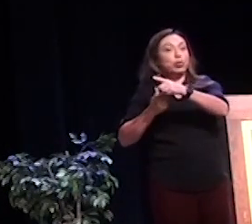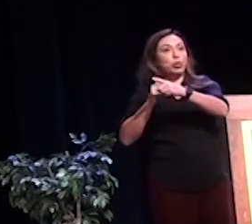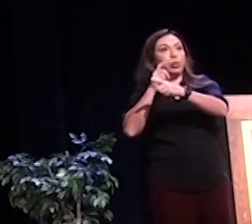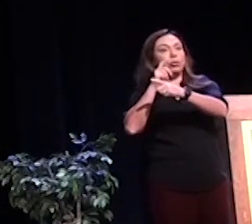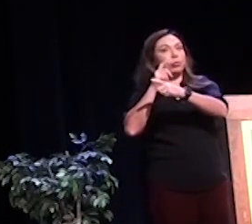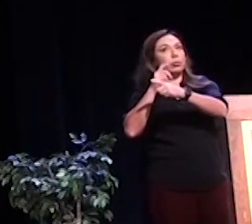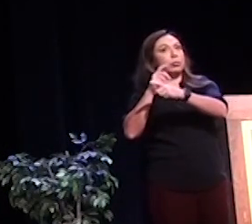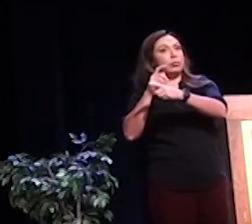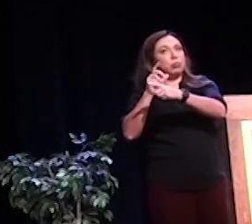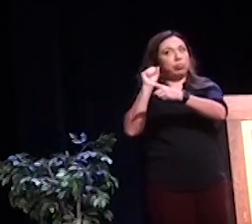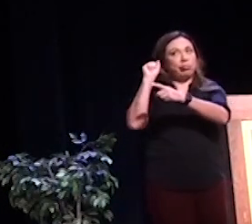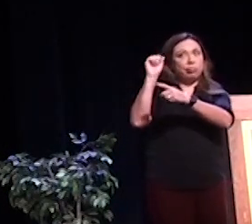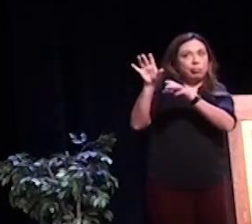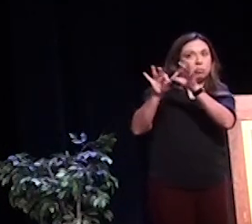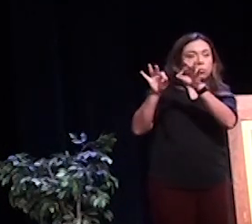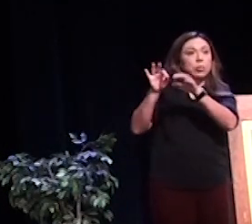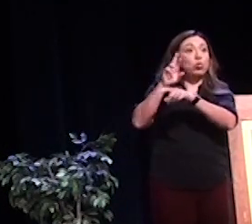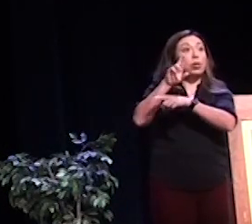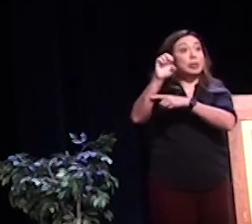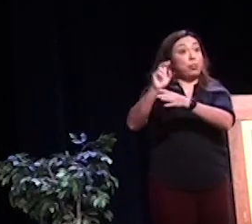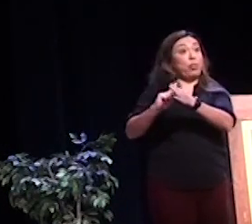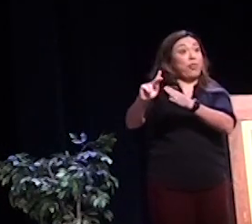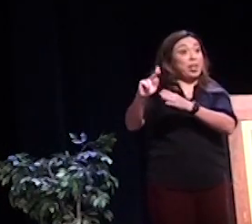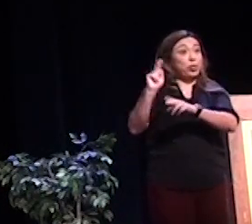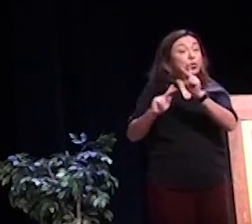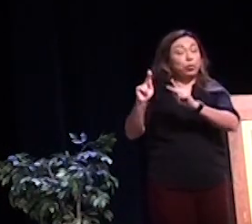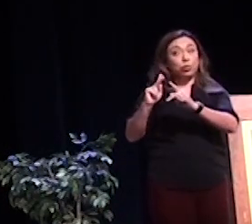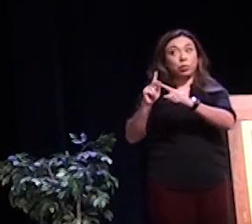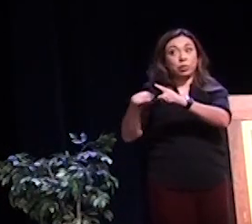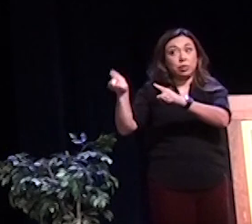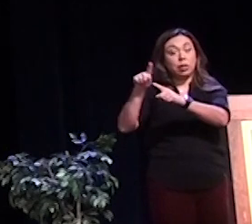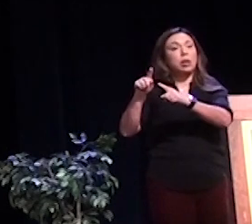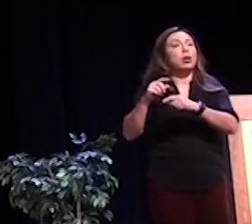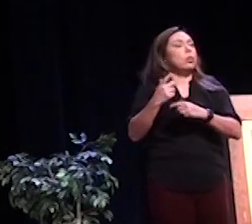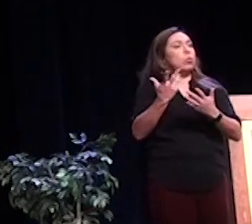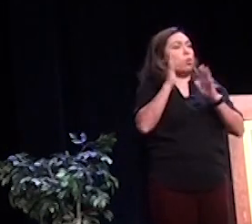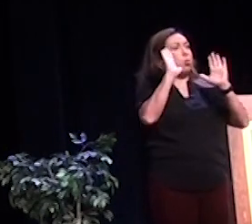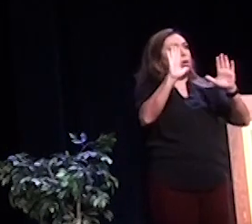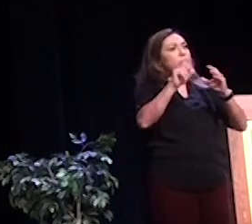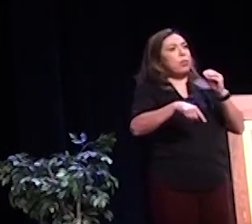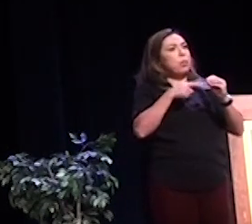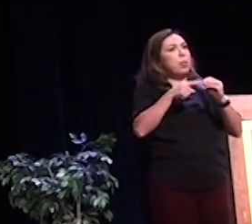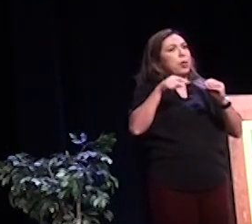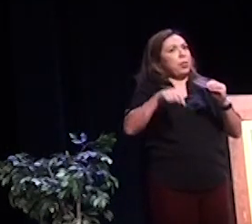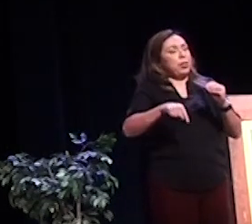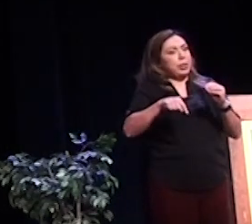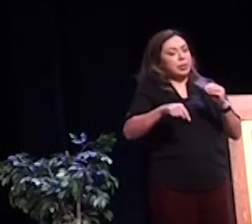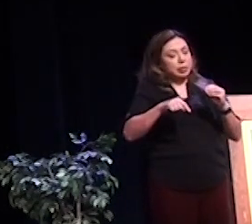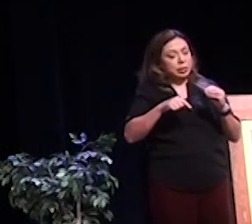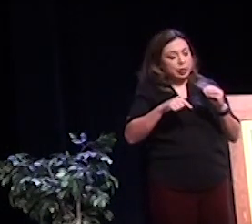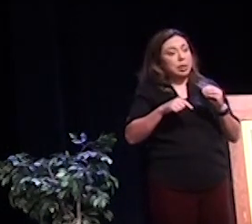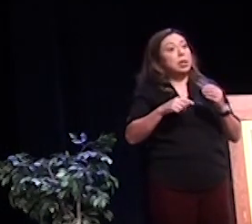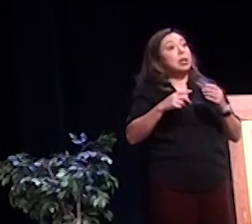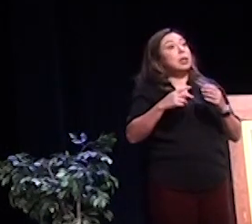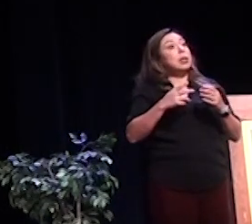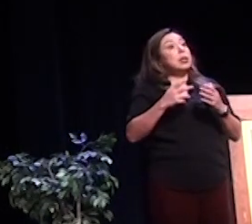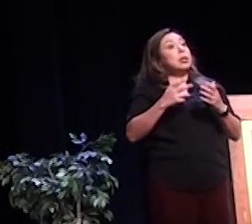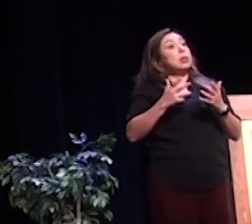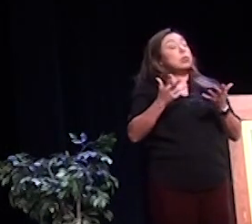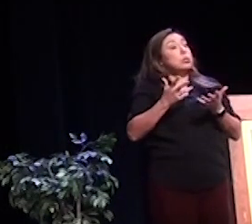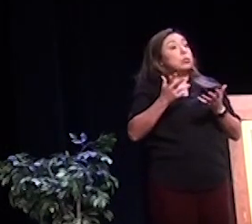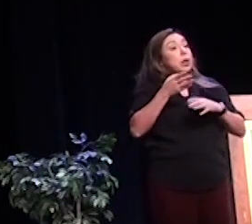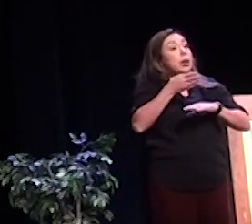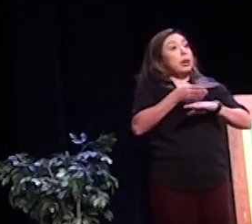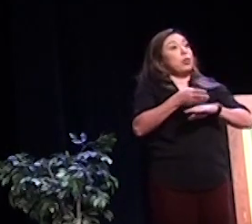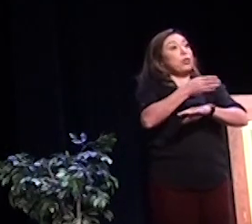and real estate professionals. And what's wonderful about this, what's innovative, is that it increases